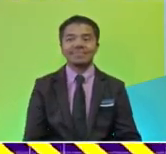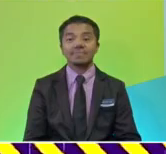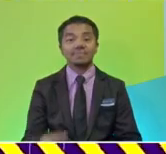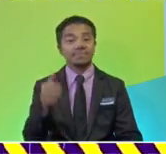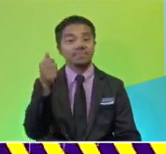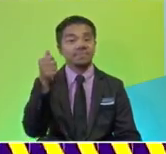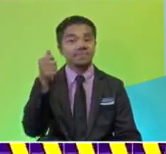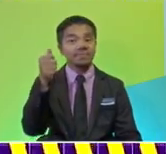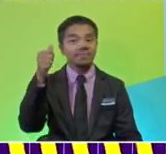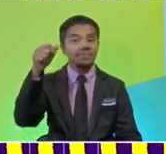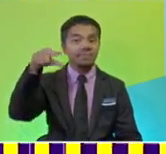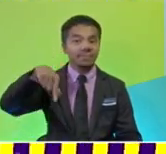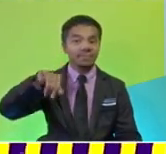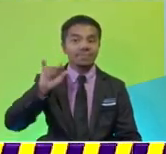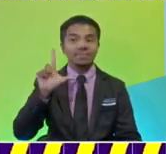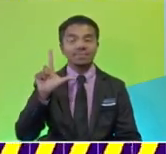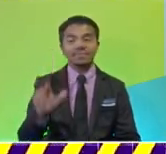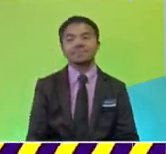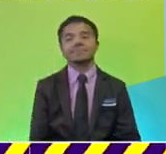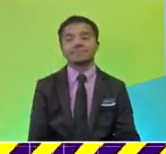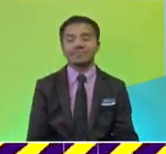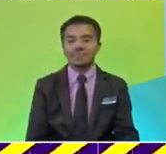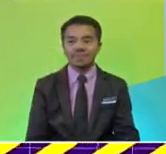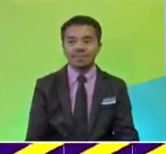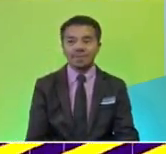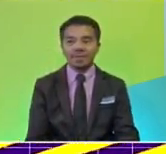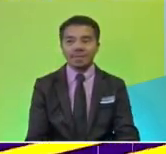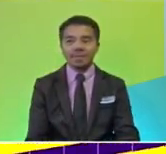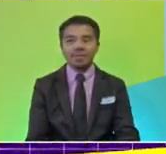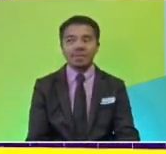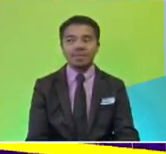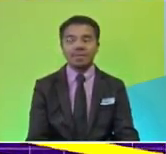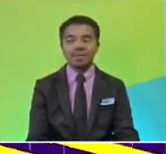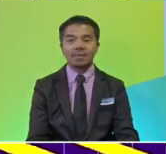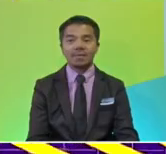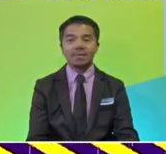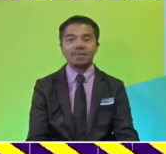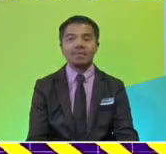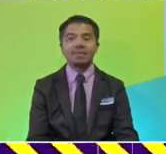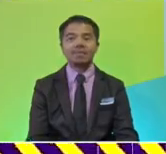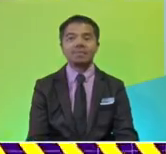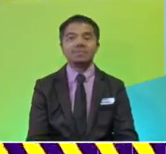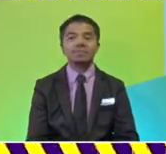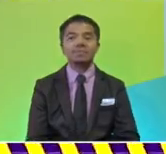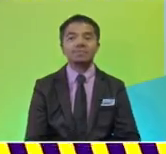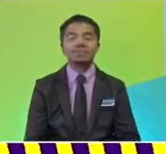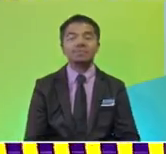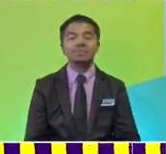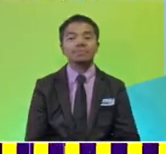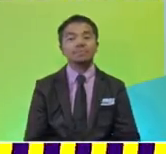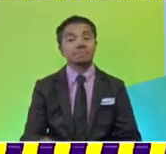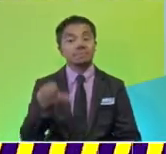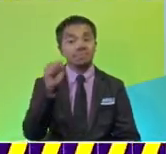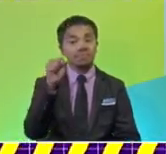Hi Akil. Hi Akil. Alright. Okay. Well, and one thing, Chris, they are from SK Kubang Krian 3, Kota